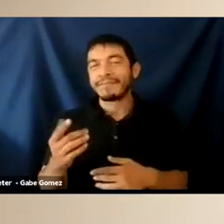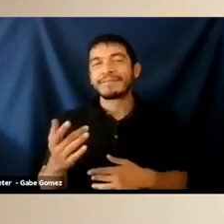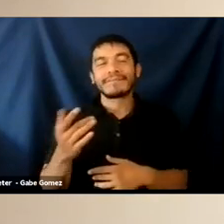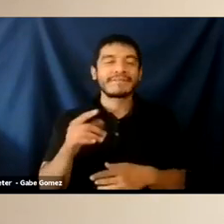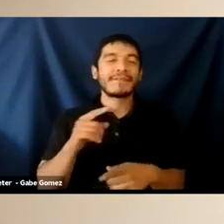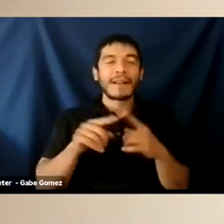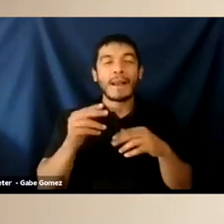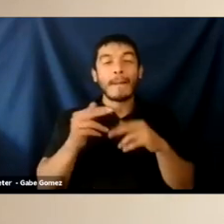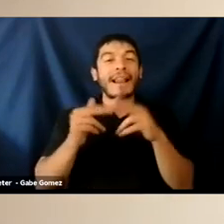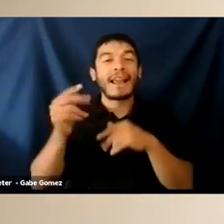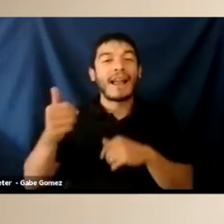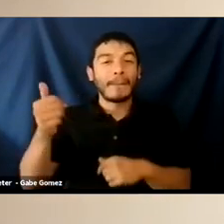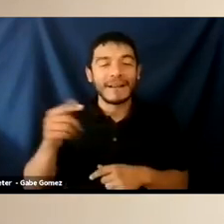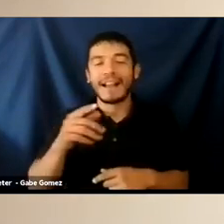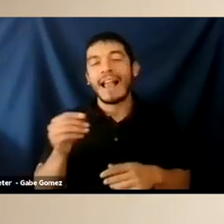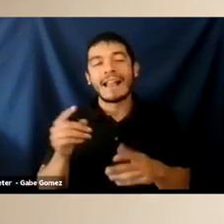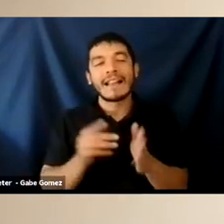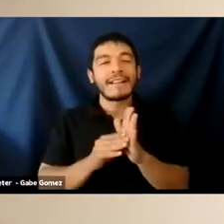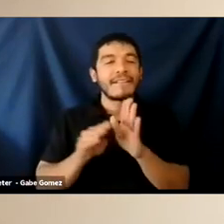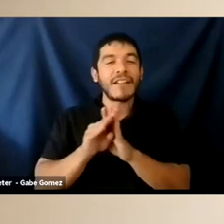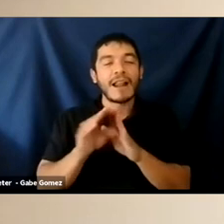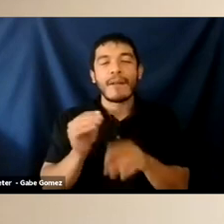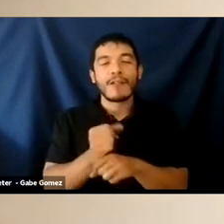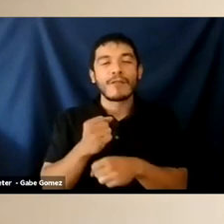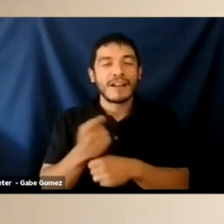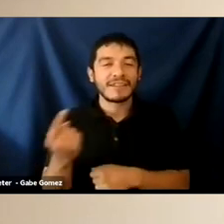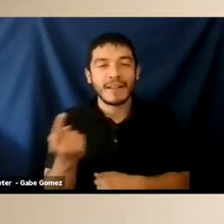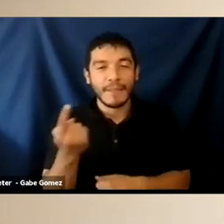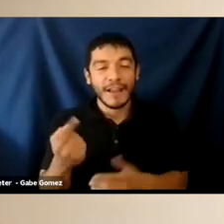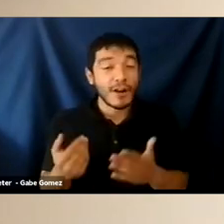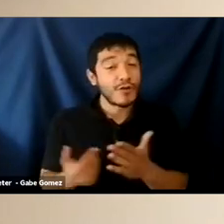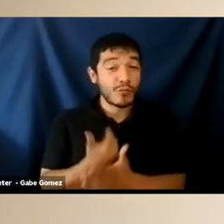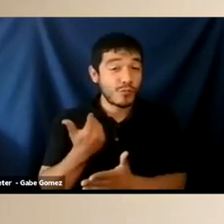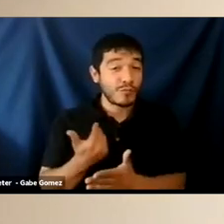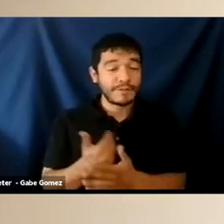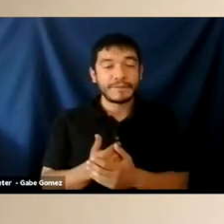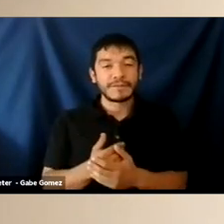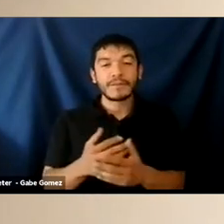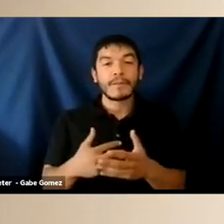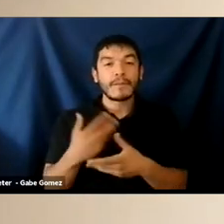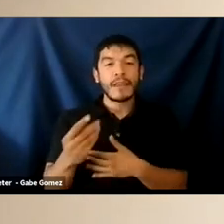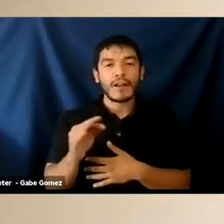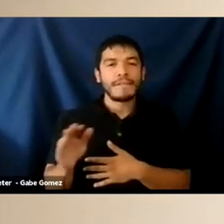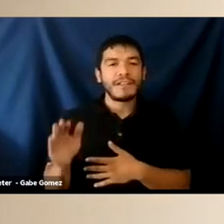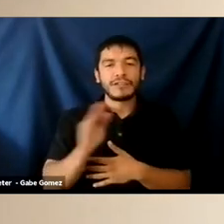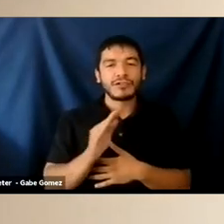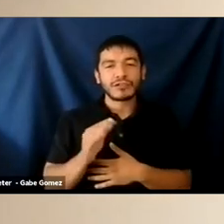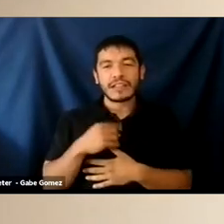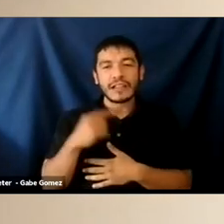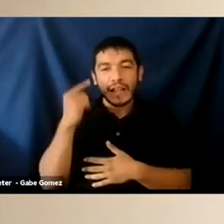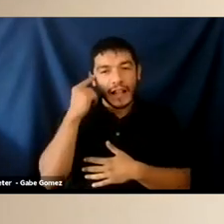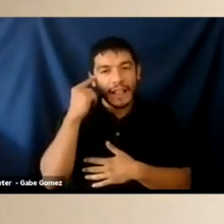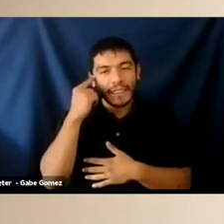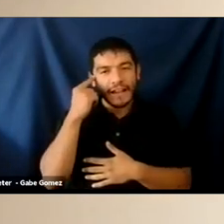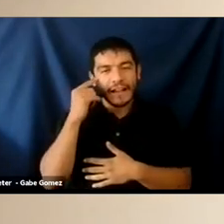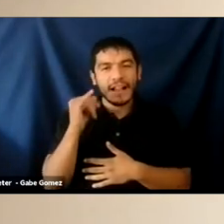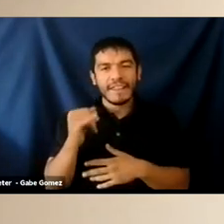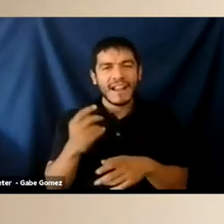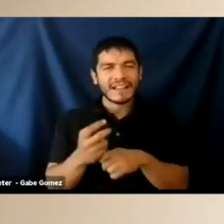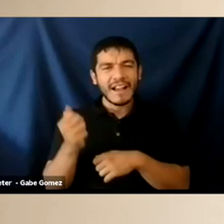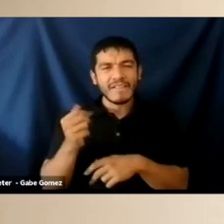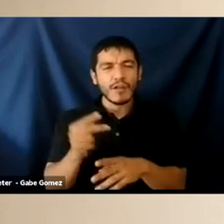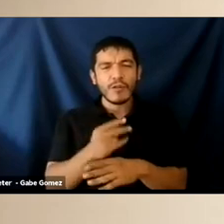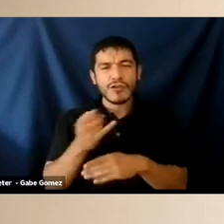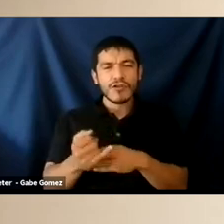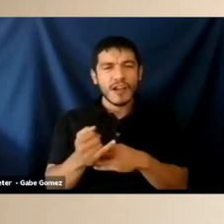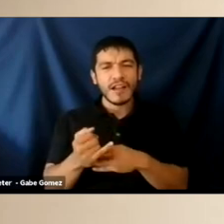up and develop and create something new out of it. And I think the toughest projects